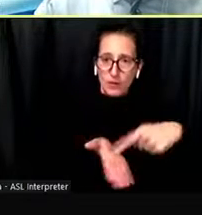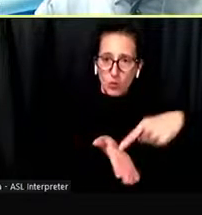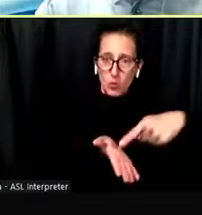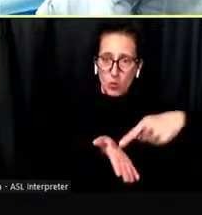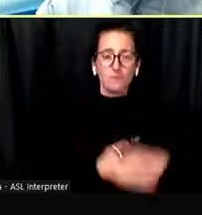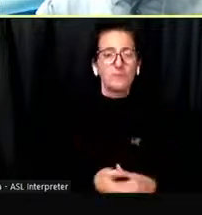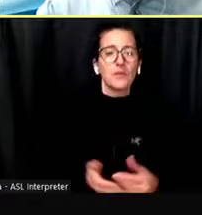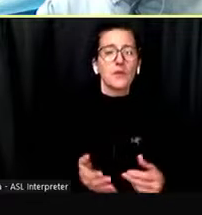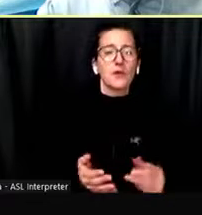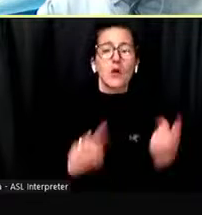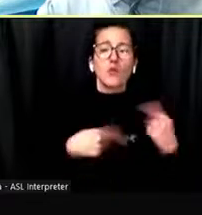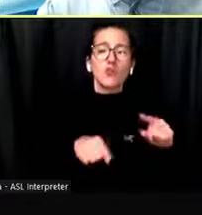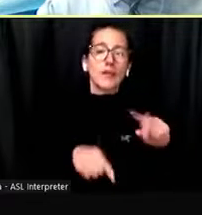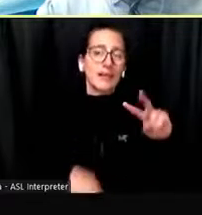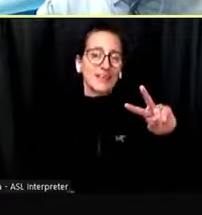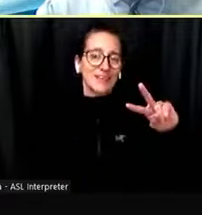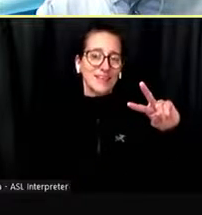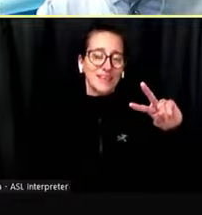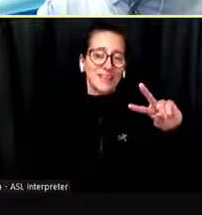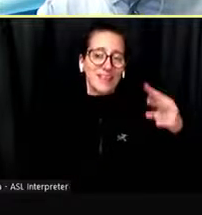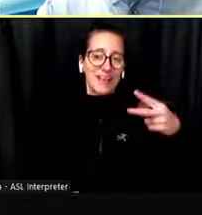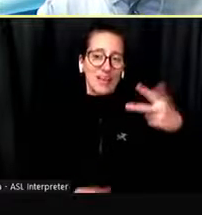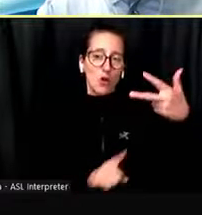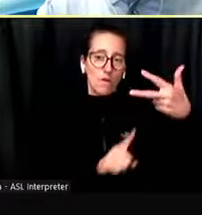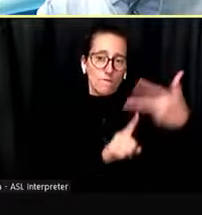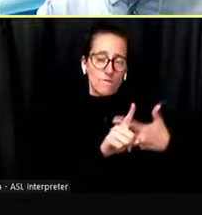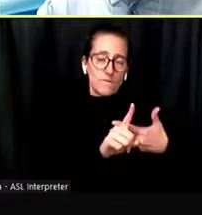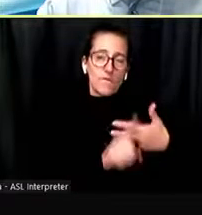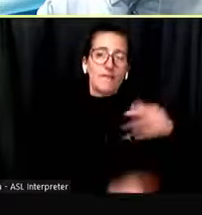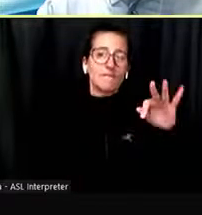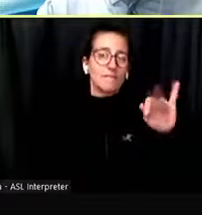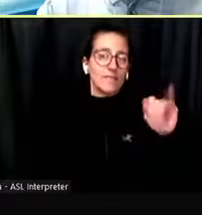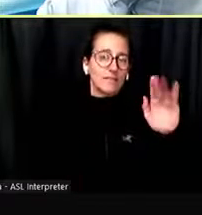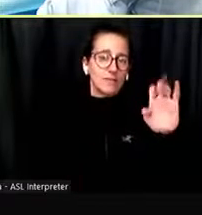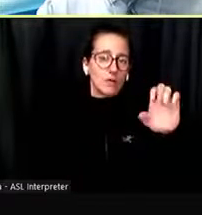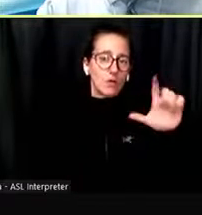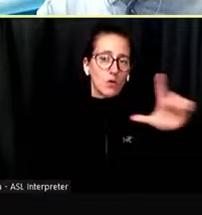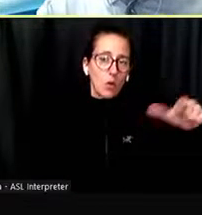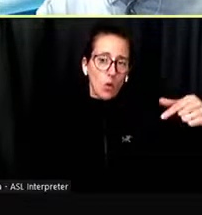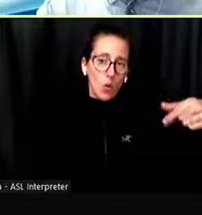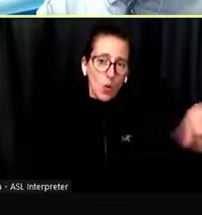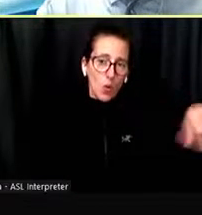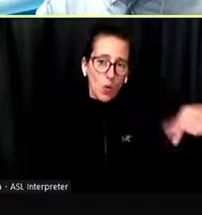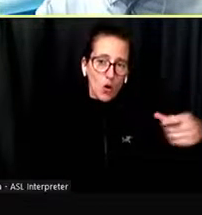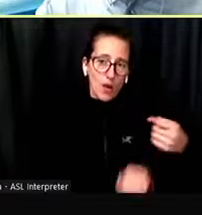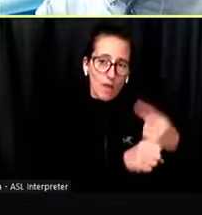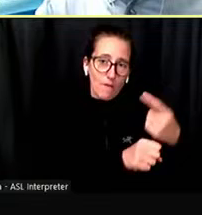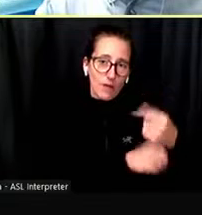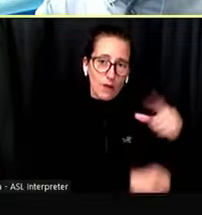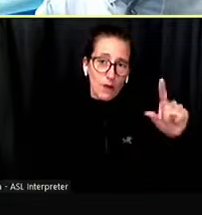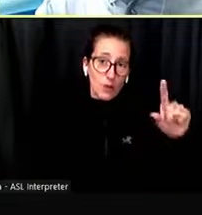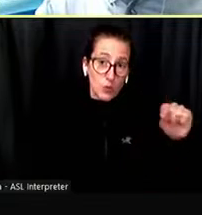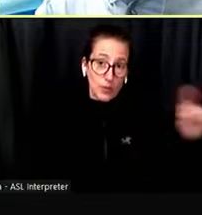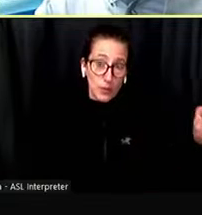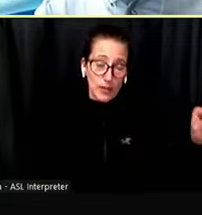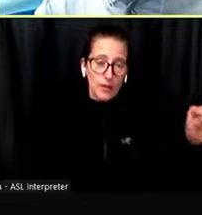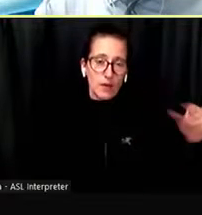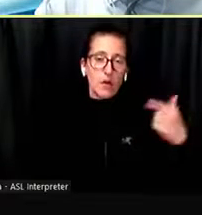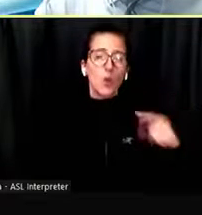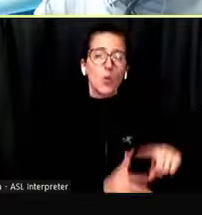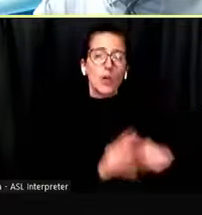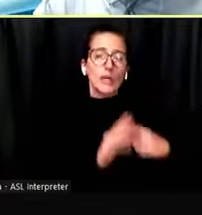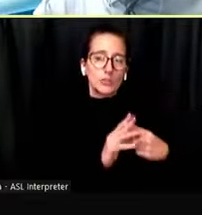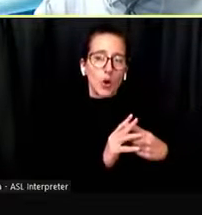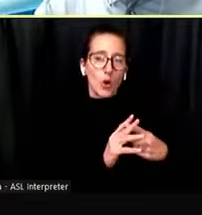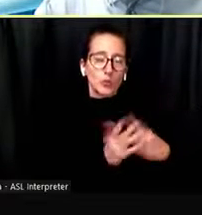fiscal quarter of the year, the October to December 2020, that's where we start to work with the county commissioners, work with the